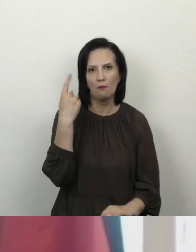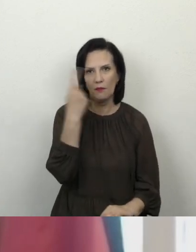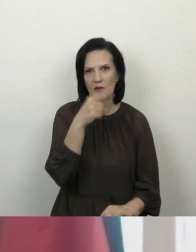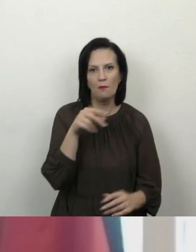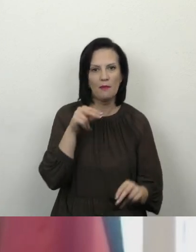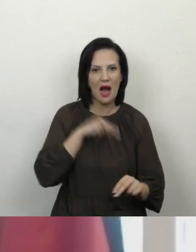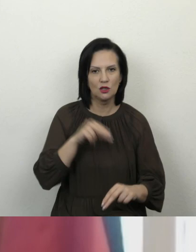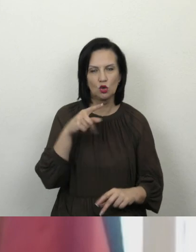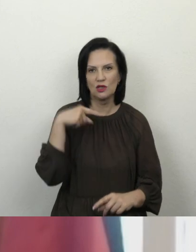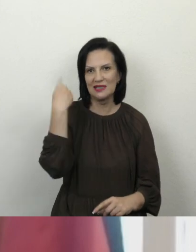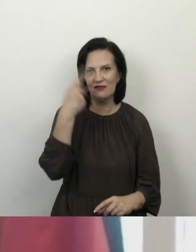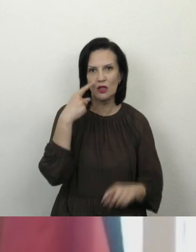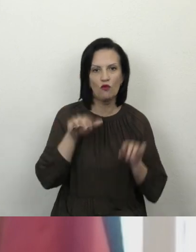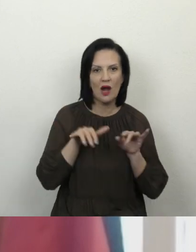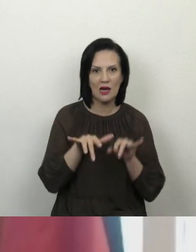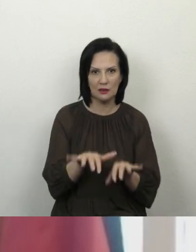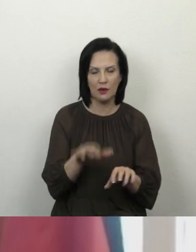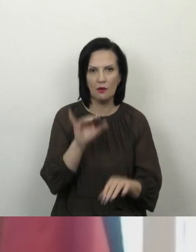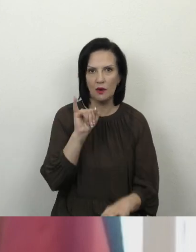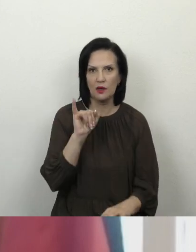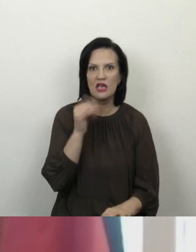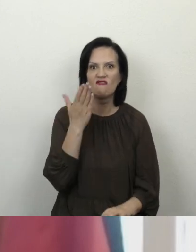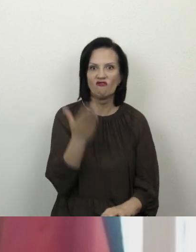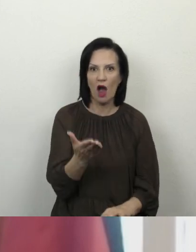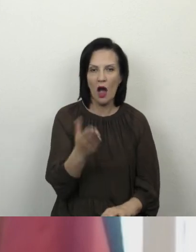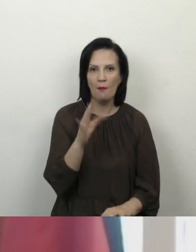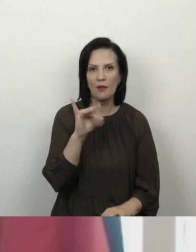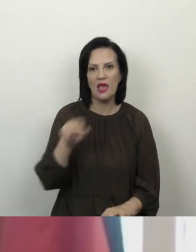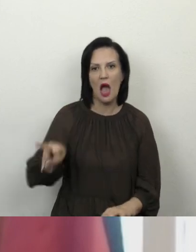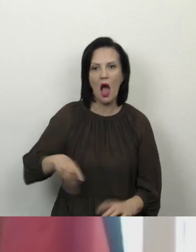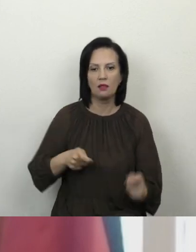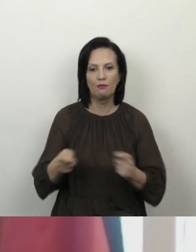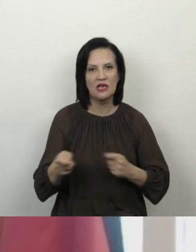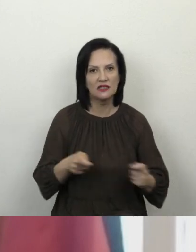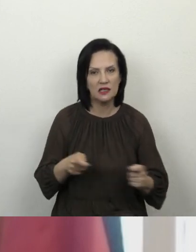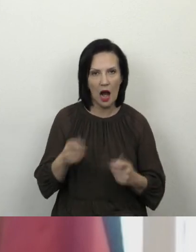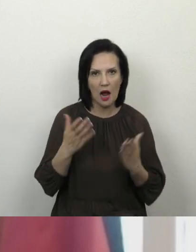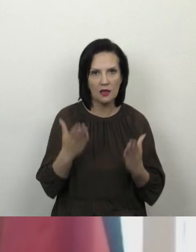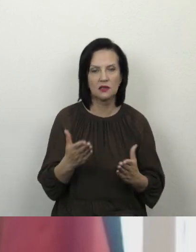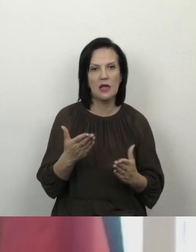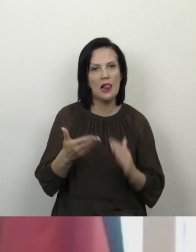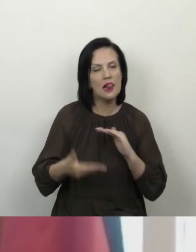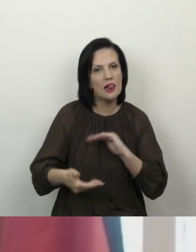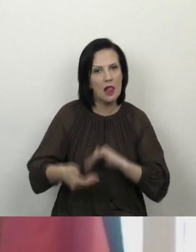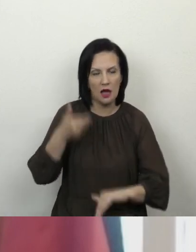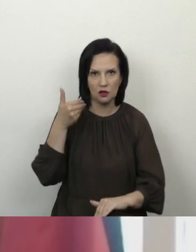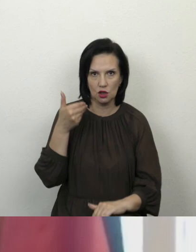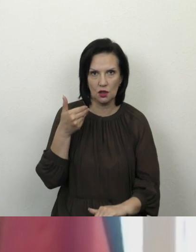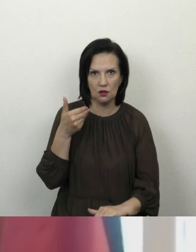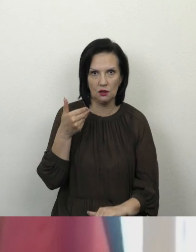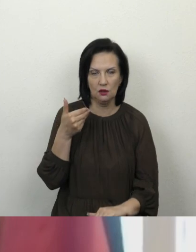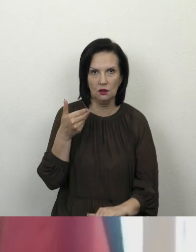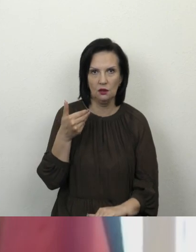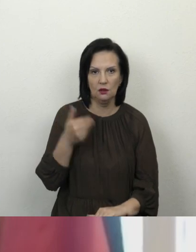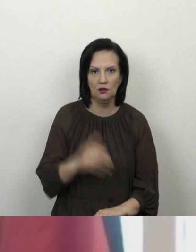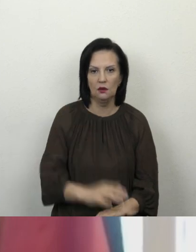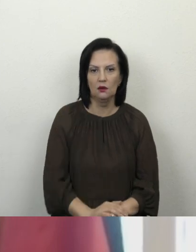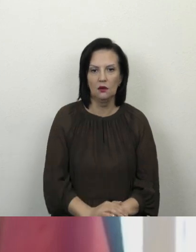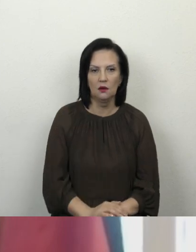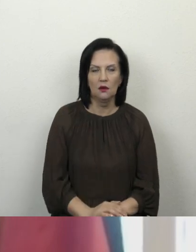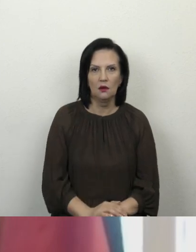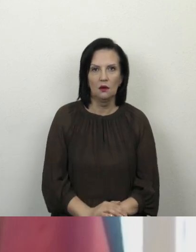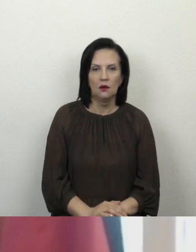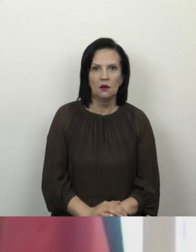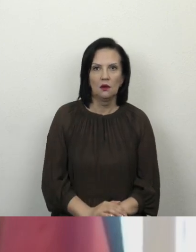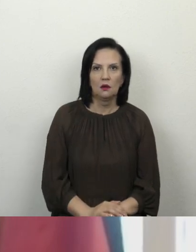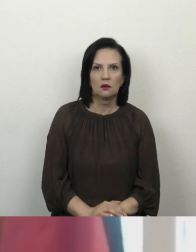the administration to keep the election process in touch with